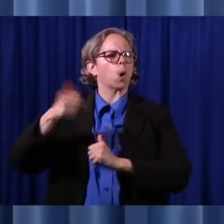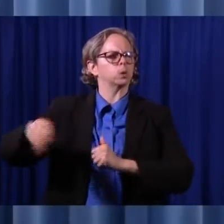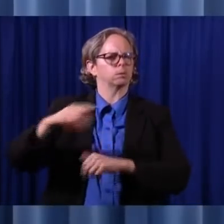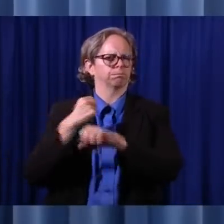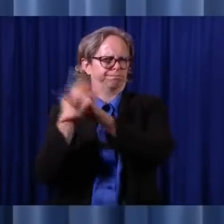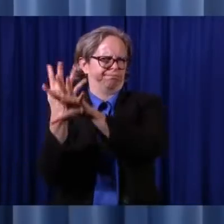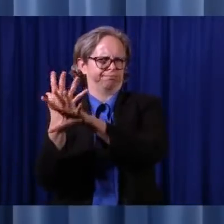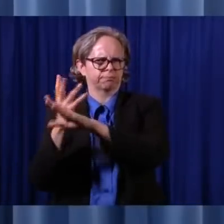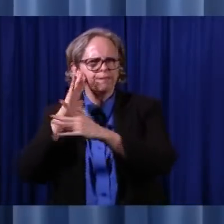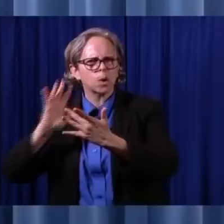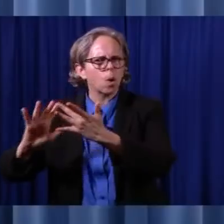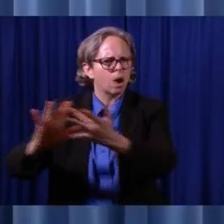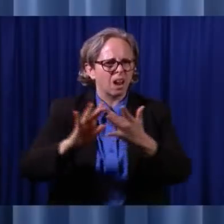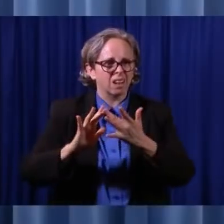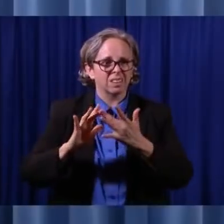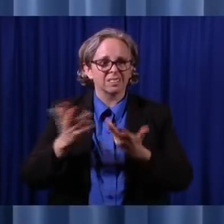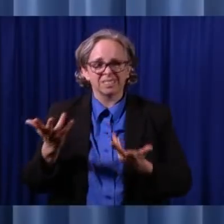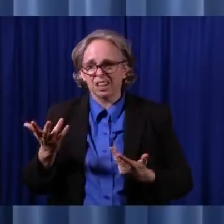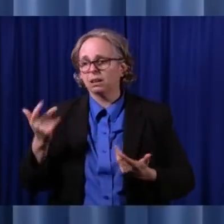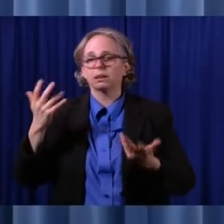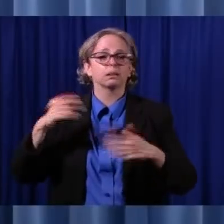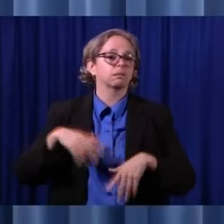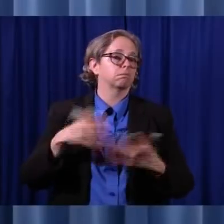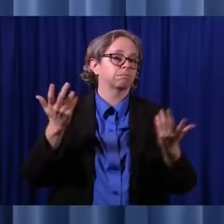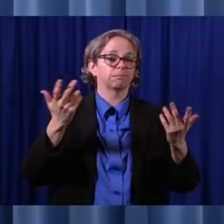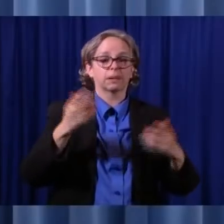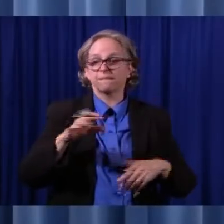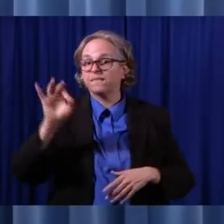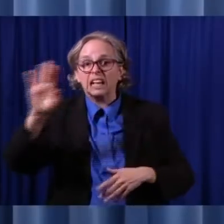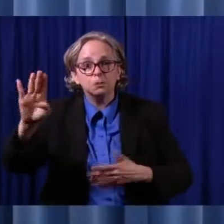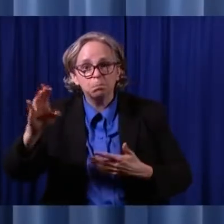by broadcasting online, they've done it on Facebook,